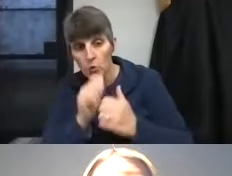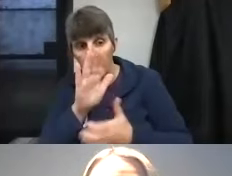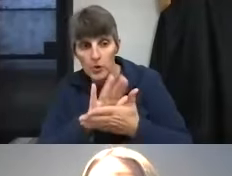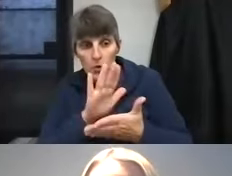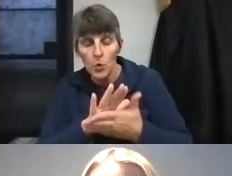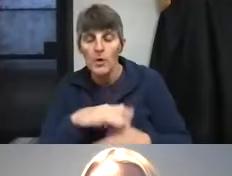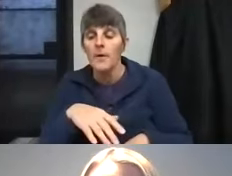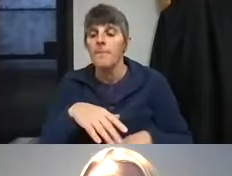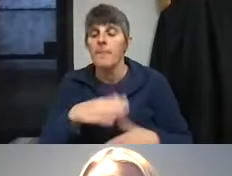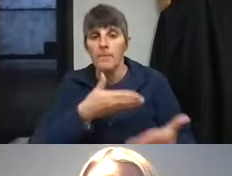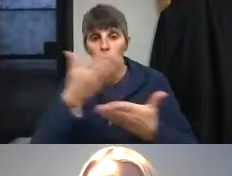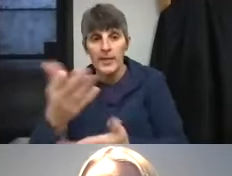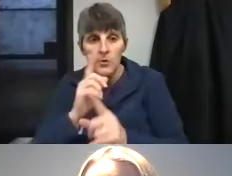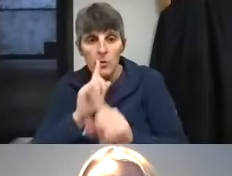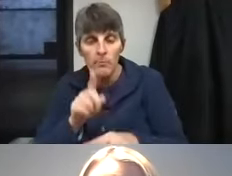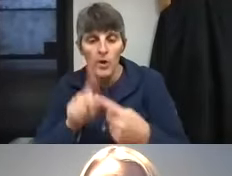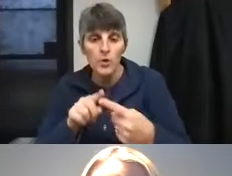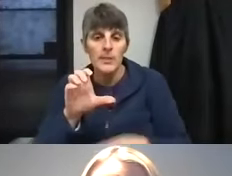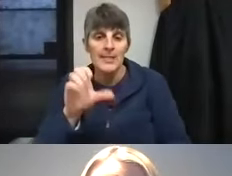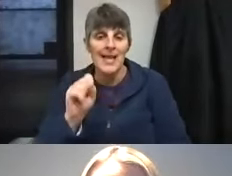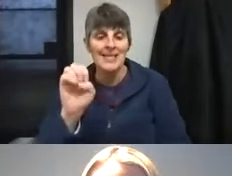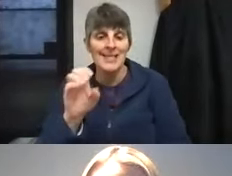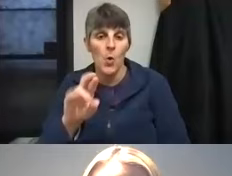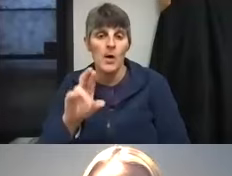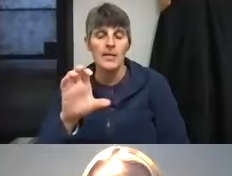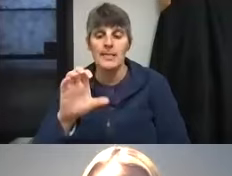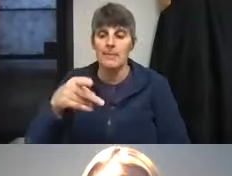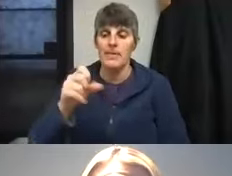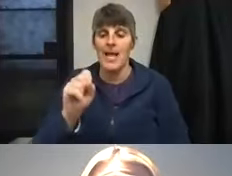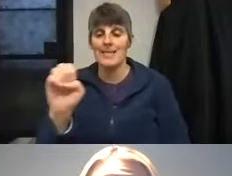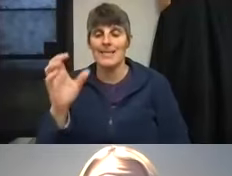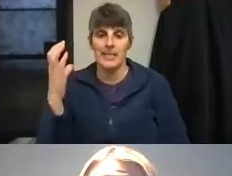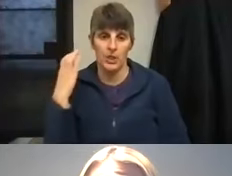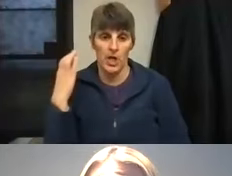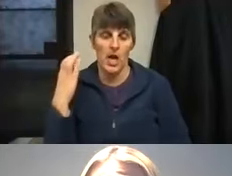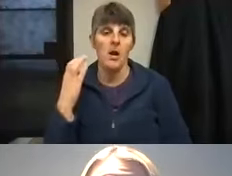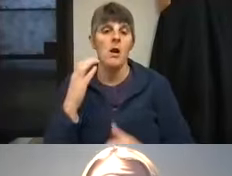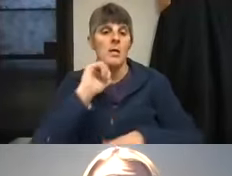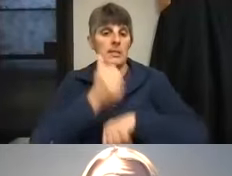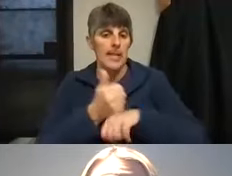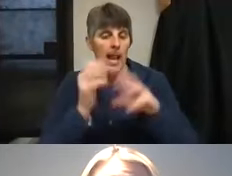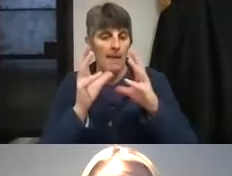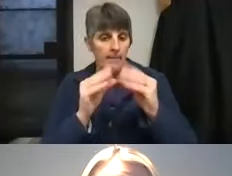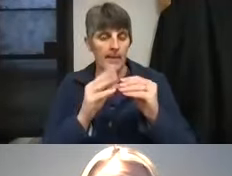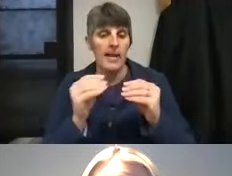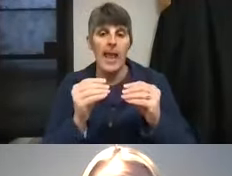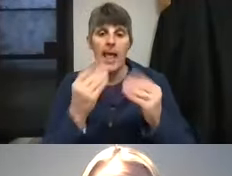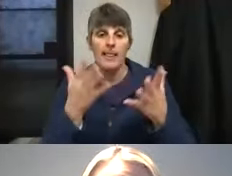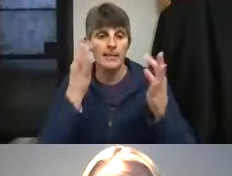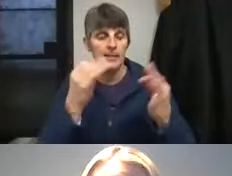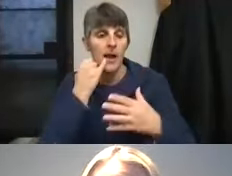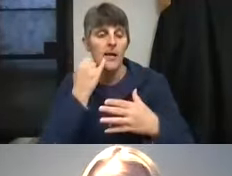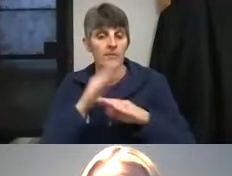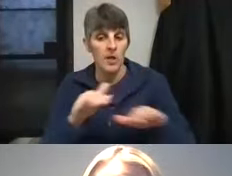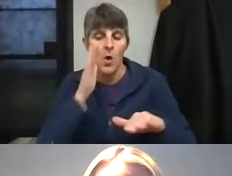school, bring this report to the CSE or CPSE chair, set up a meeting, and let's determine if your child